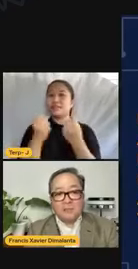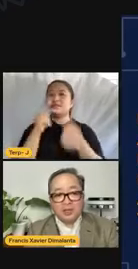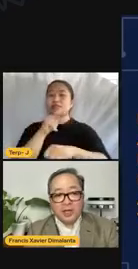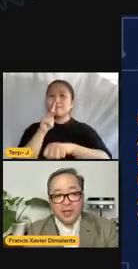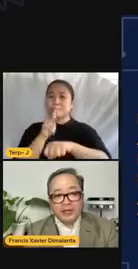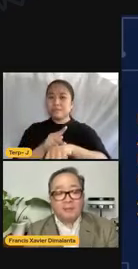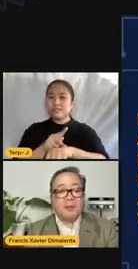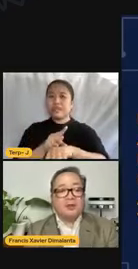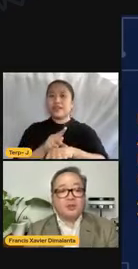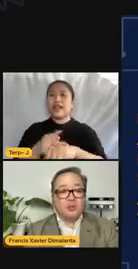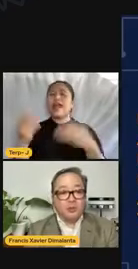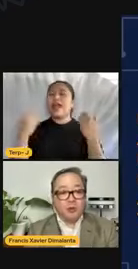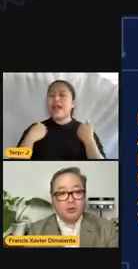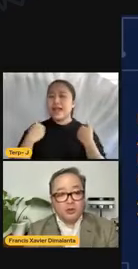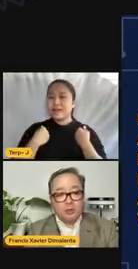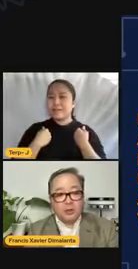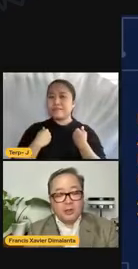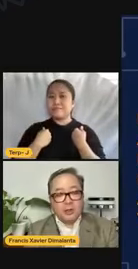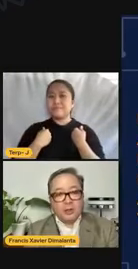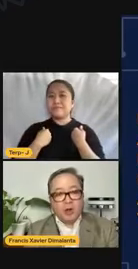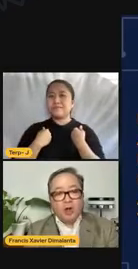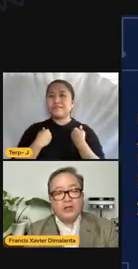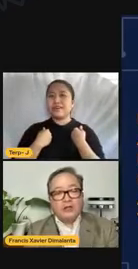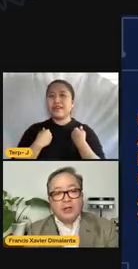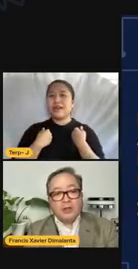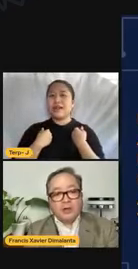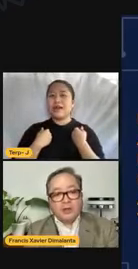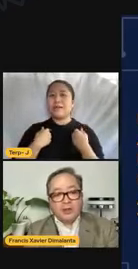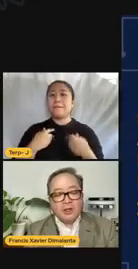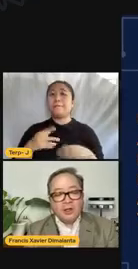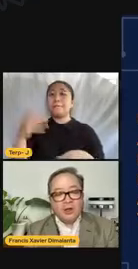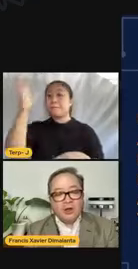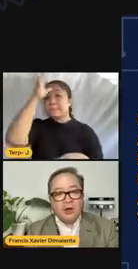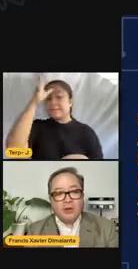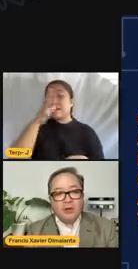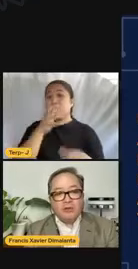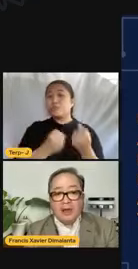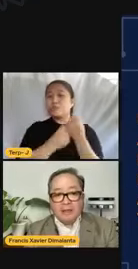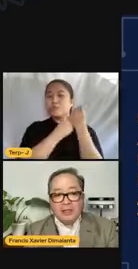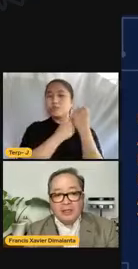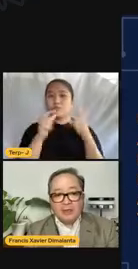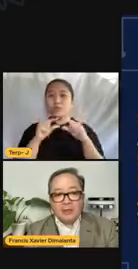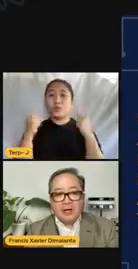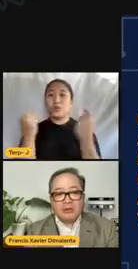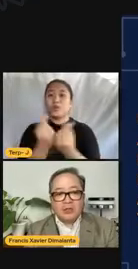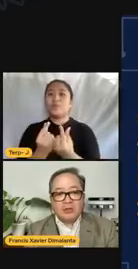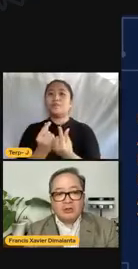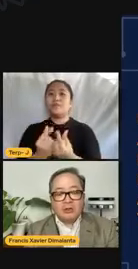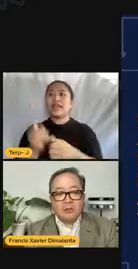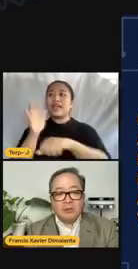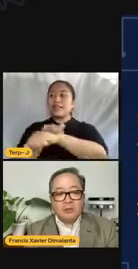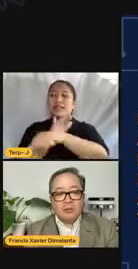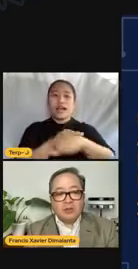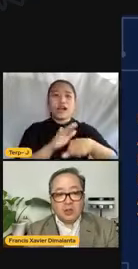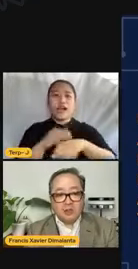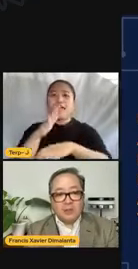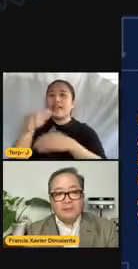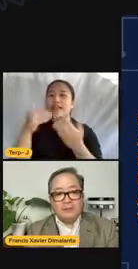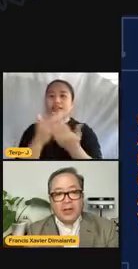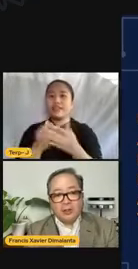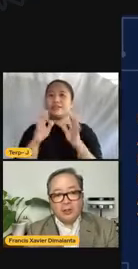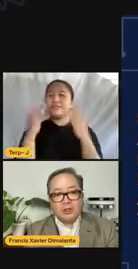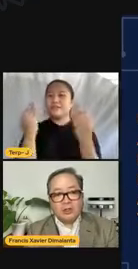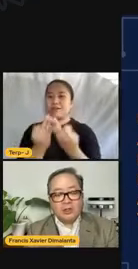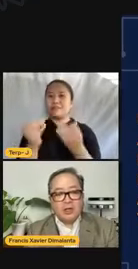has spearheaded a parent support group calling together all the families with Down syndrome,